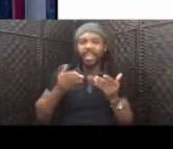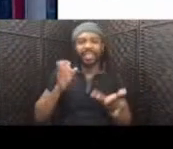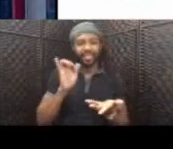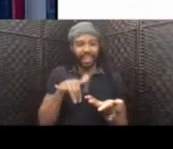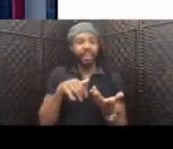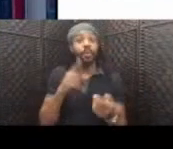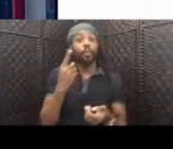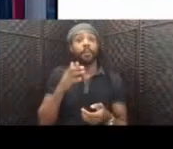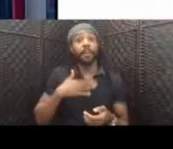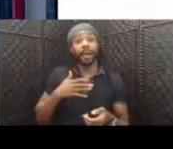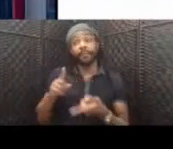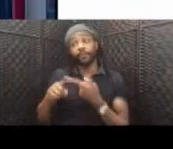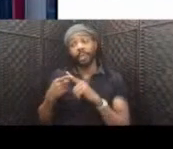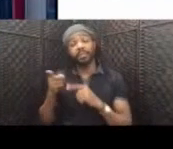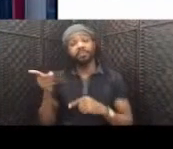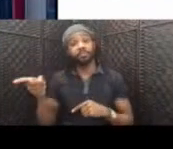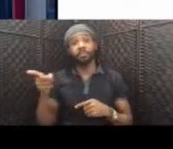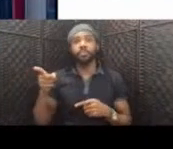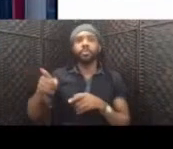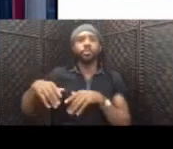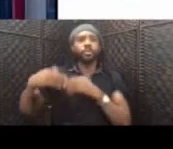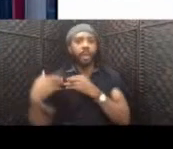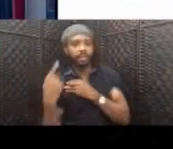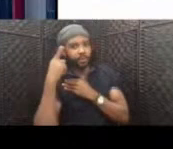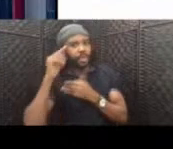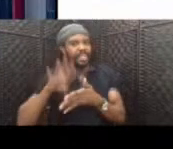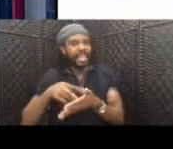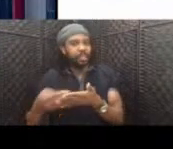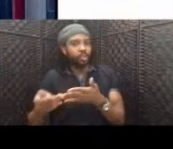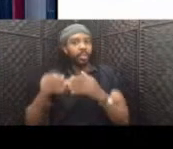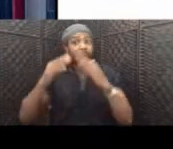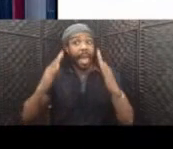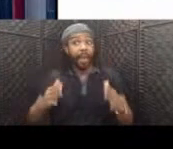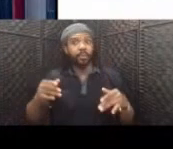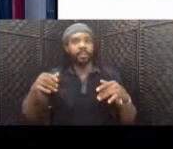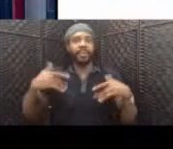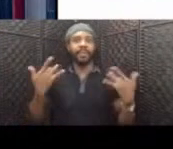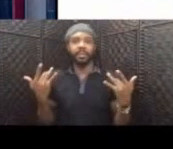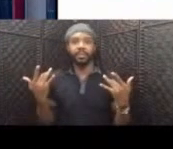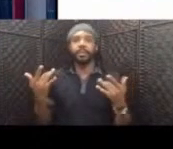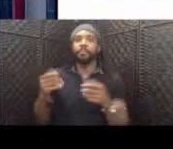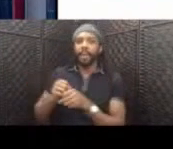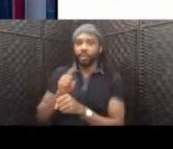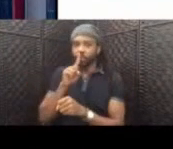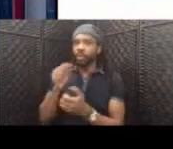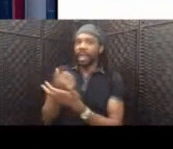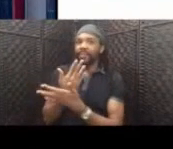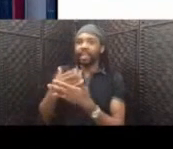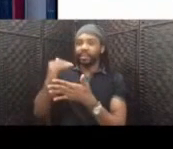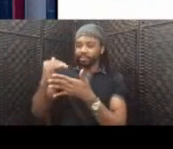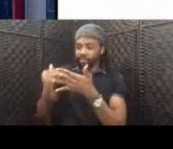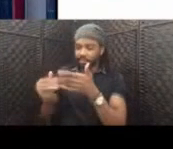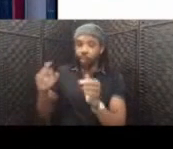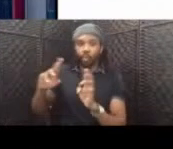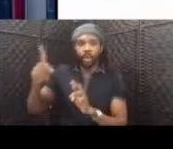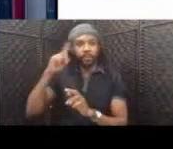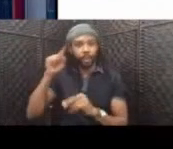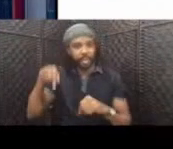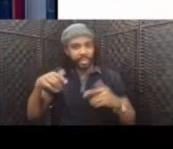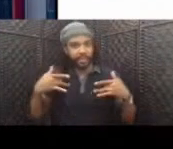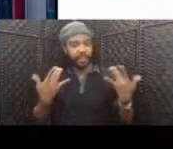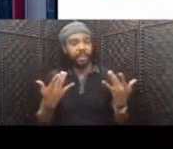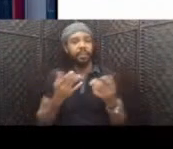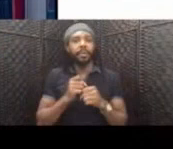my friends was just in charge of scheduling those and making sure they had what they needed for the house party. So just knowing your